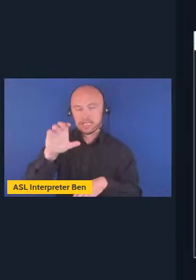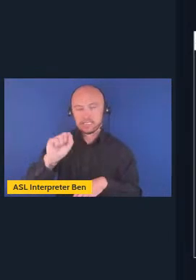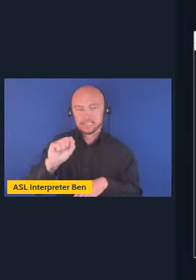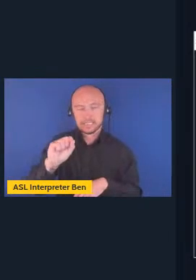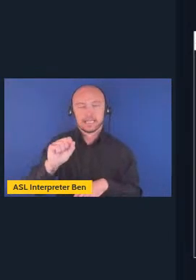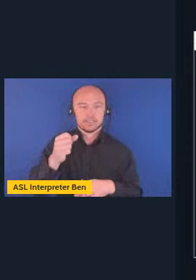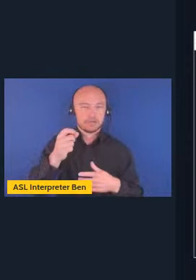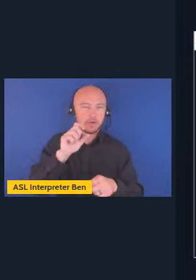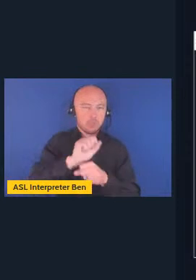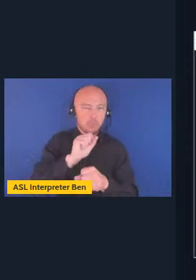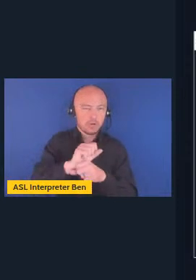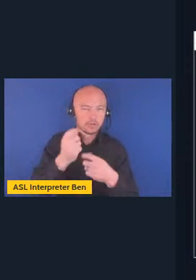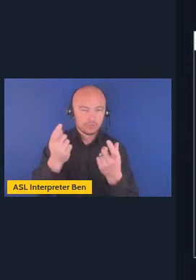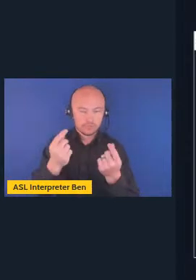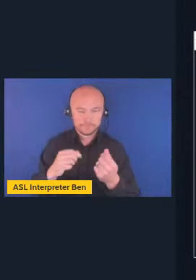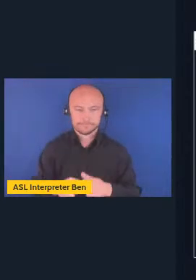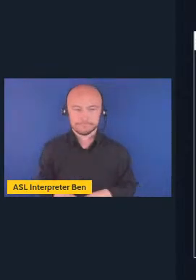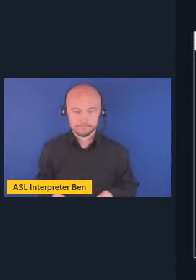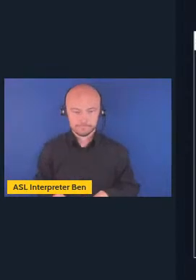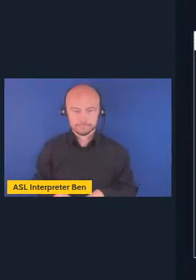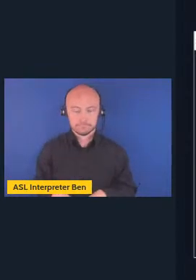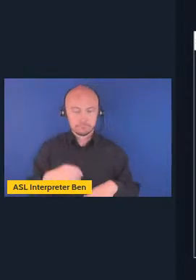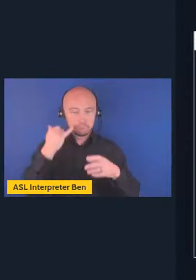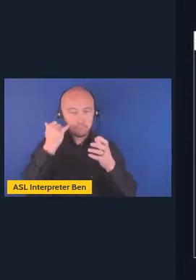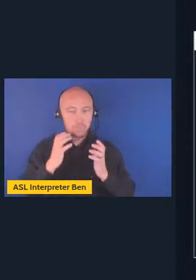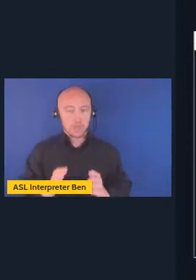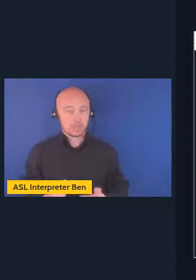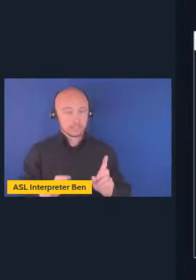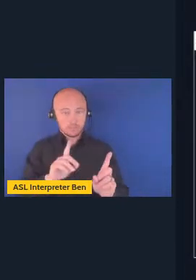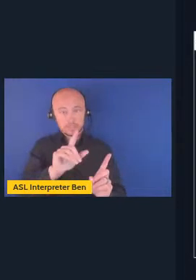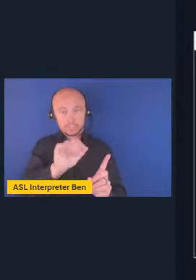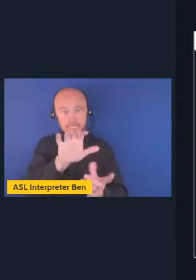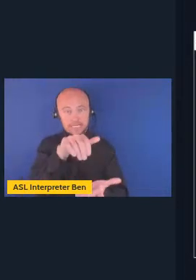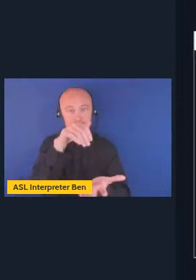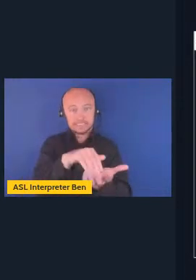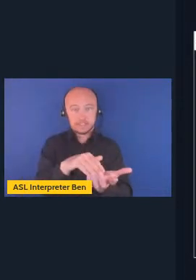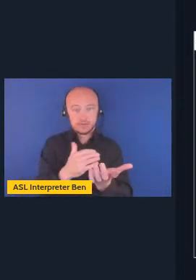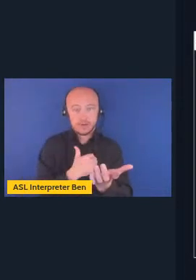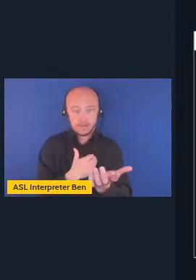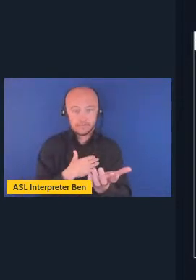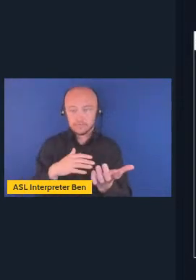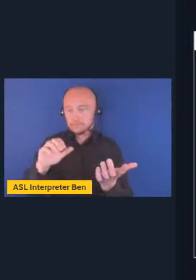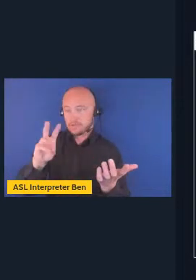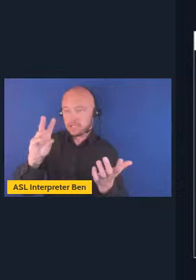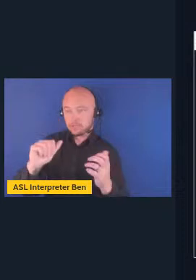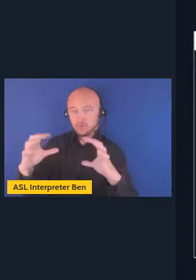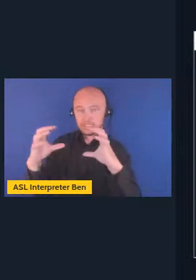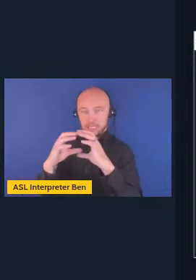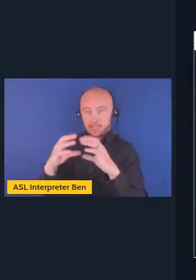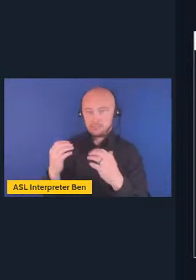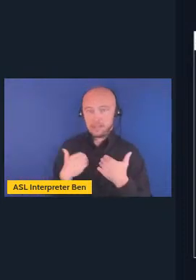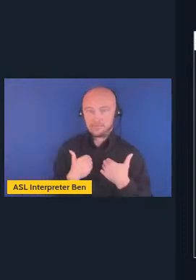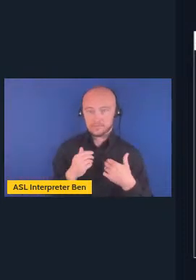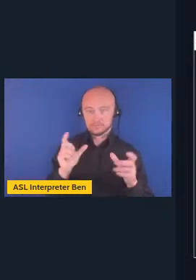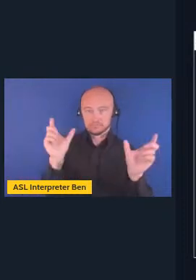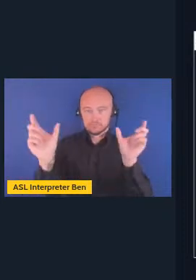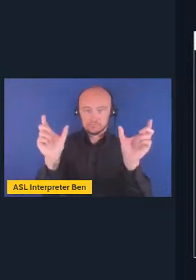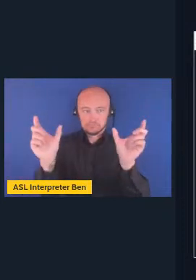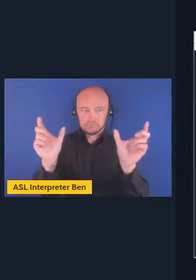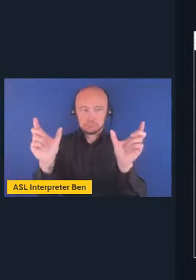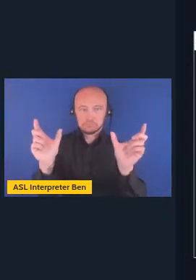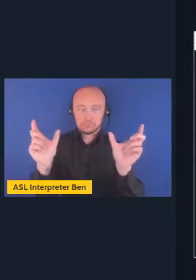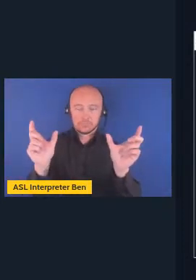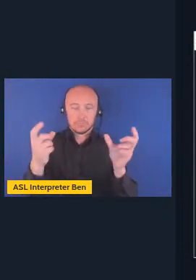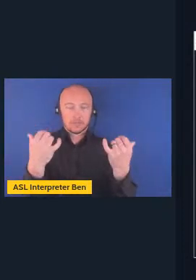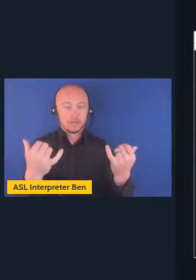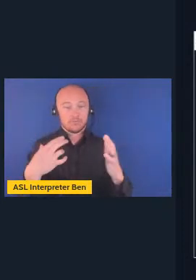works. Suppose you have a customer data center and you have a AWS cloud. You need to register